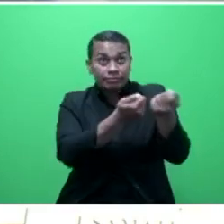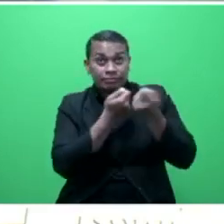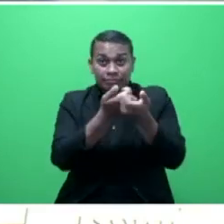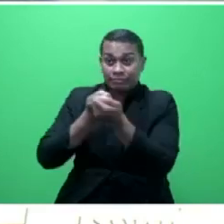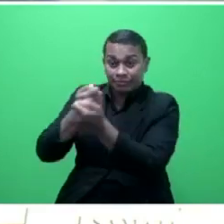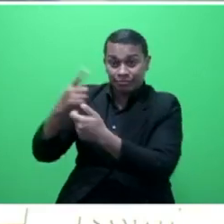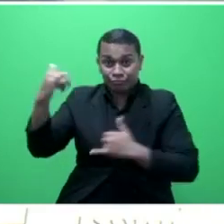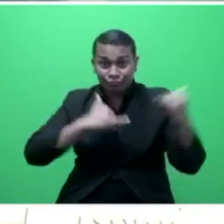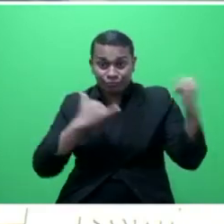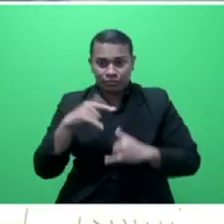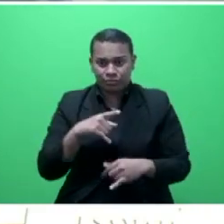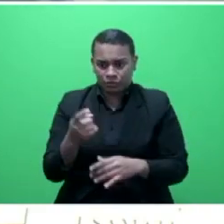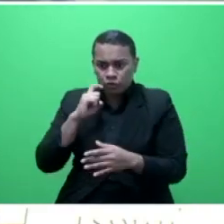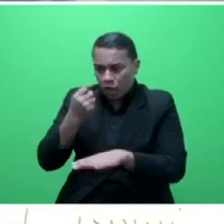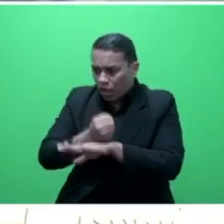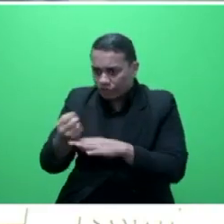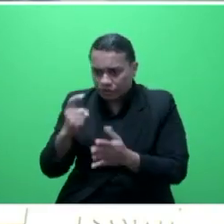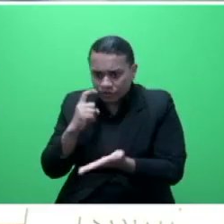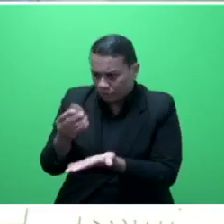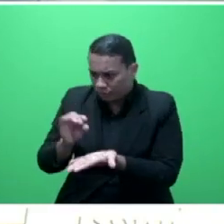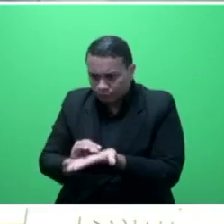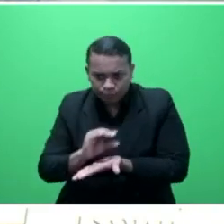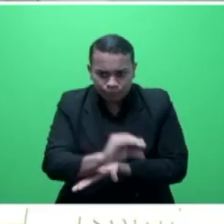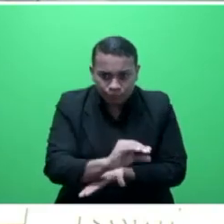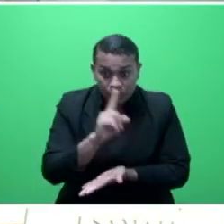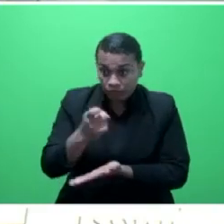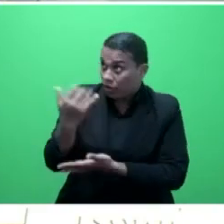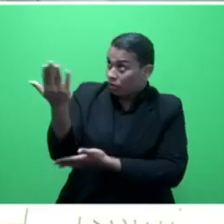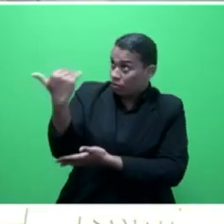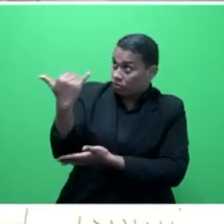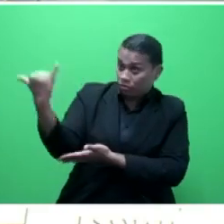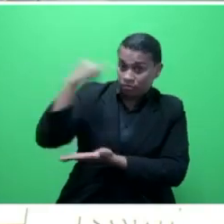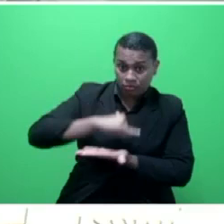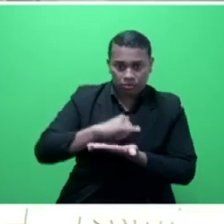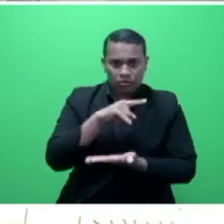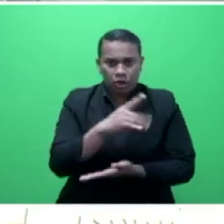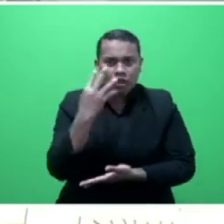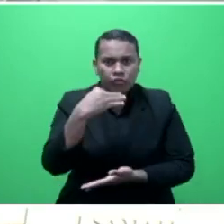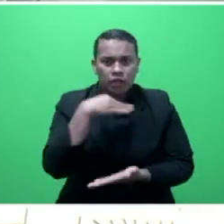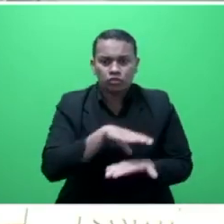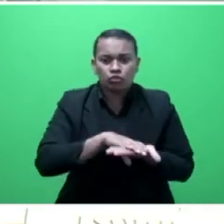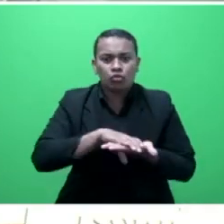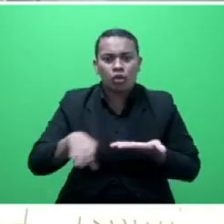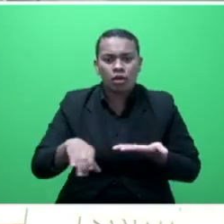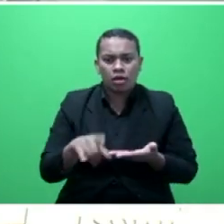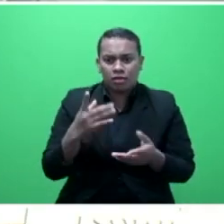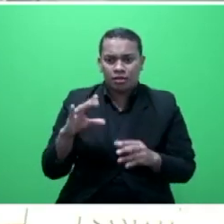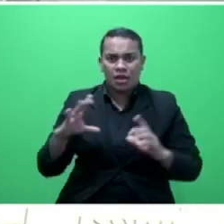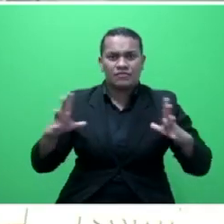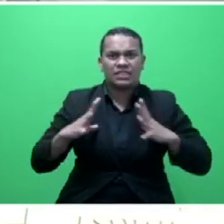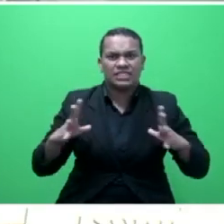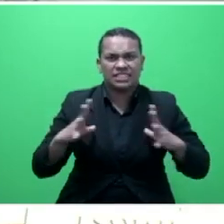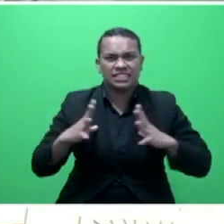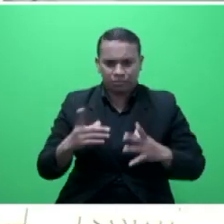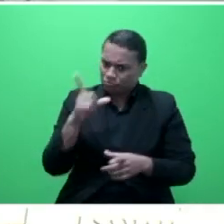Recovery Rebate Package, is a big, bold move to the tune of $60 million that aims to once again fill our